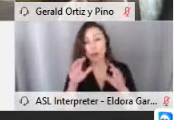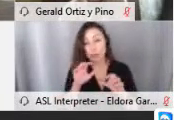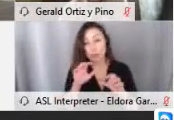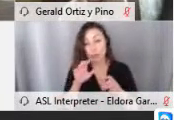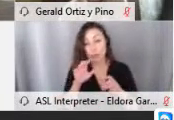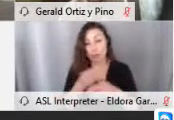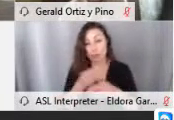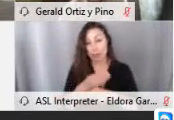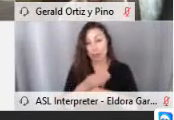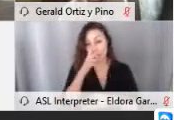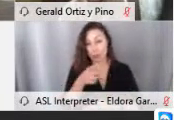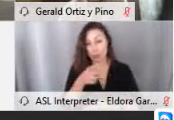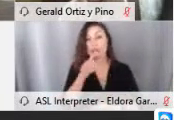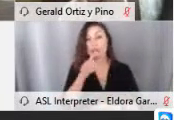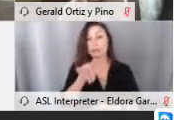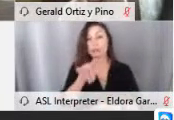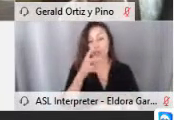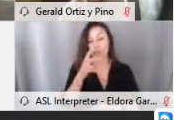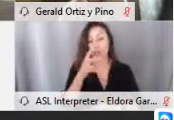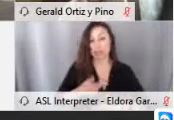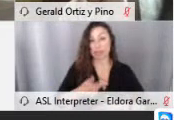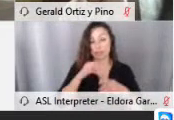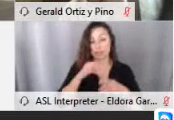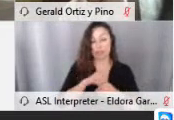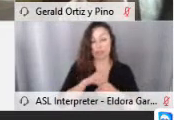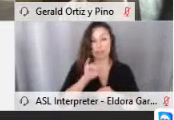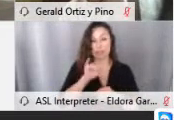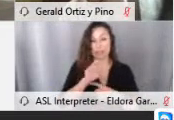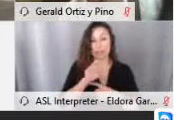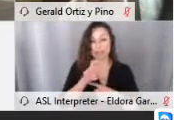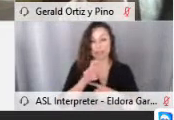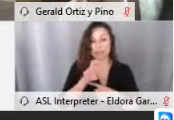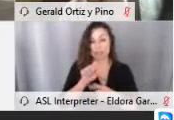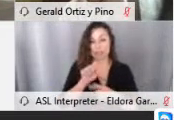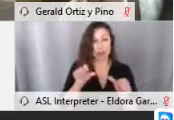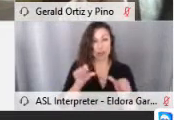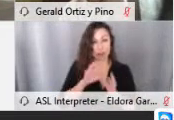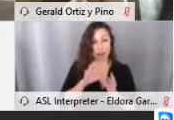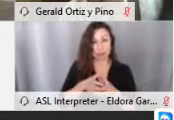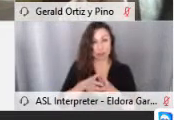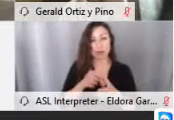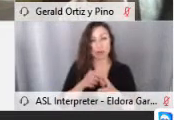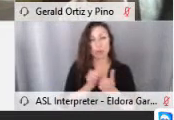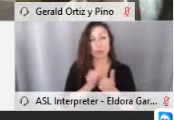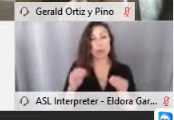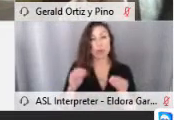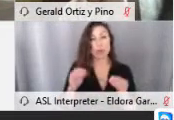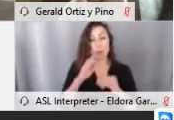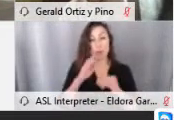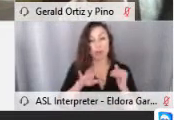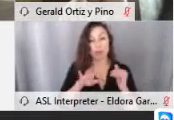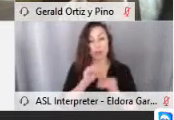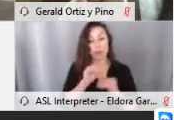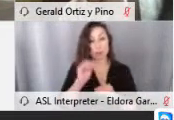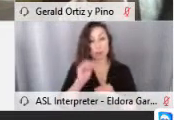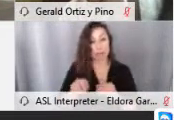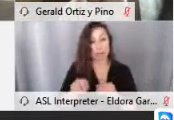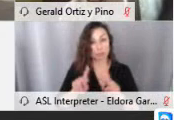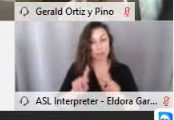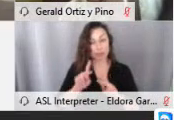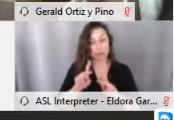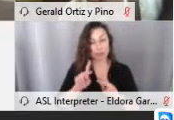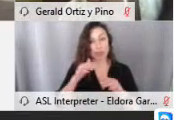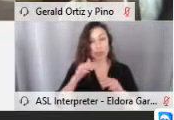for you, you can see that if you live in a census tract along with where more than 40% of people are